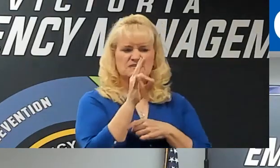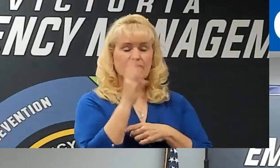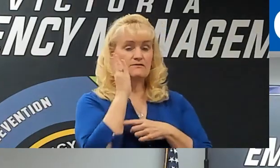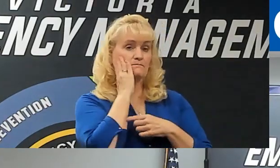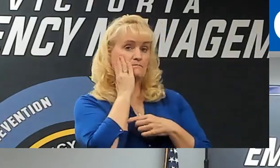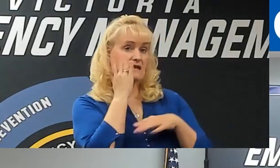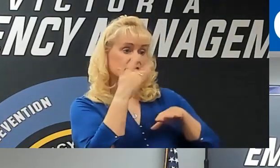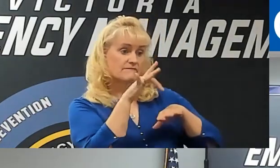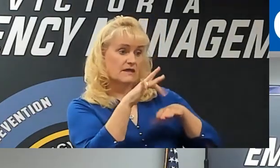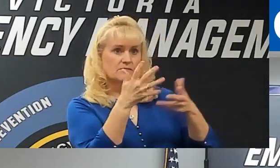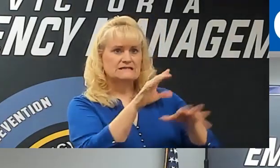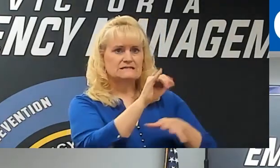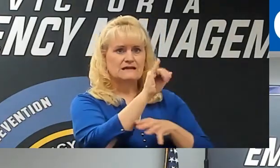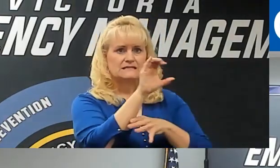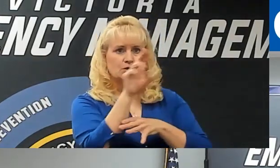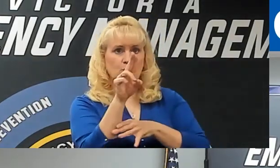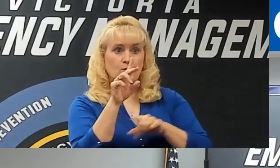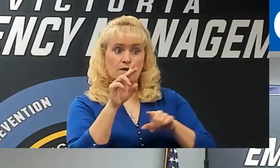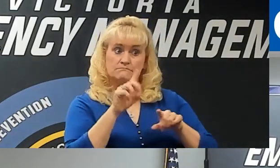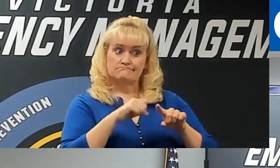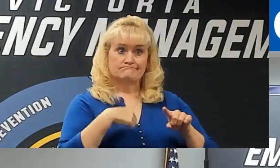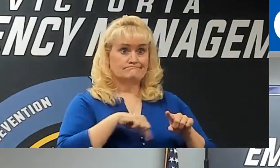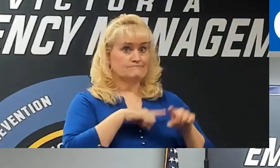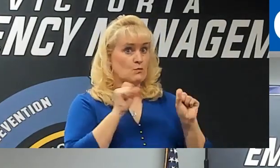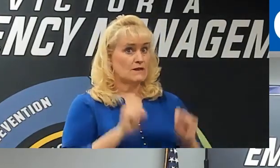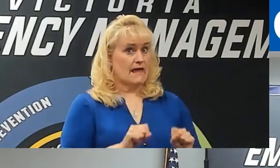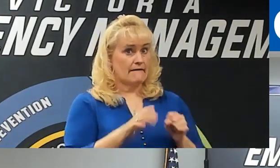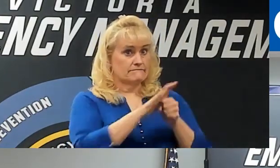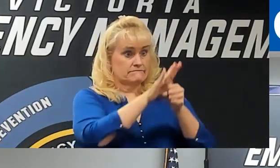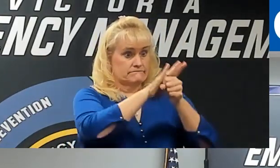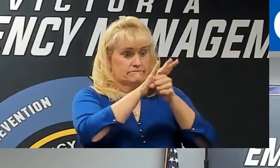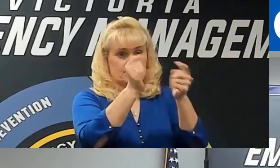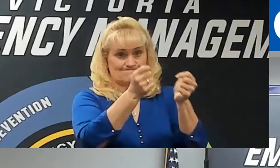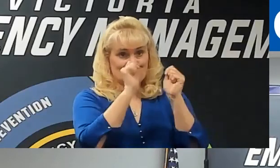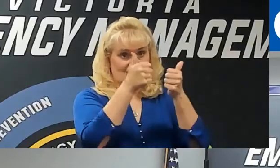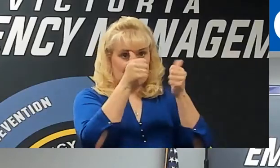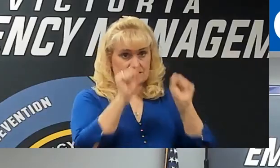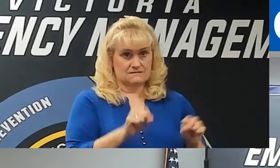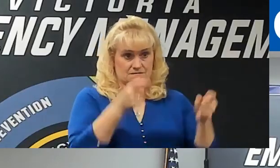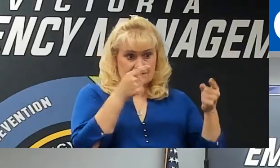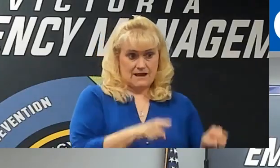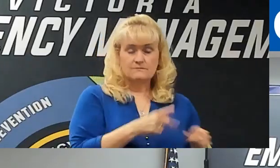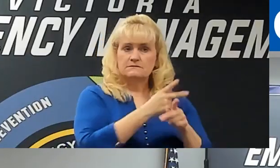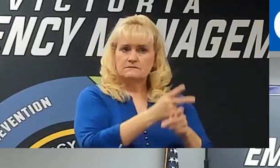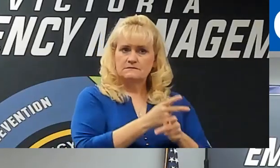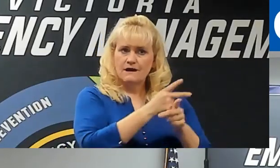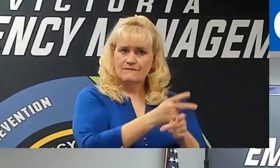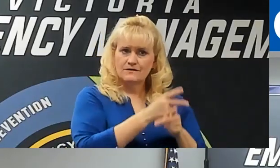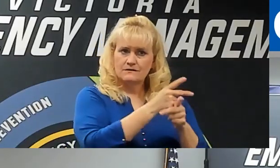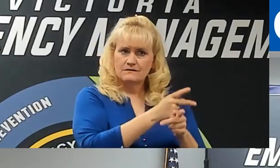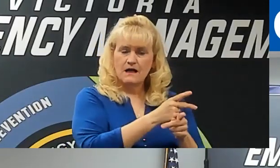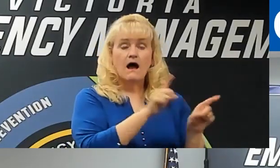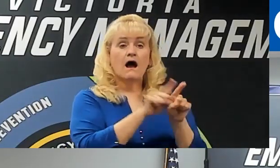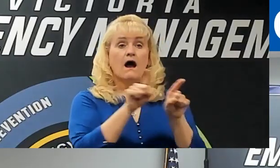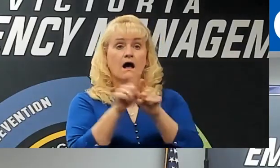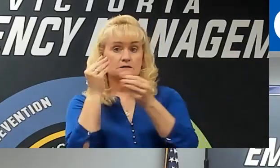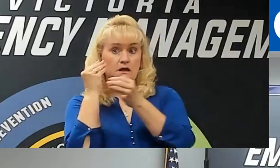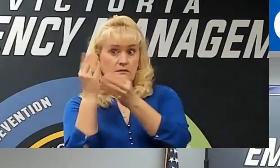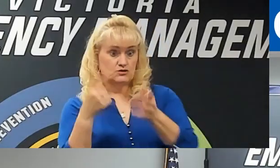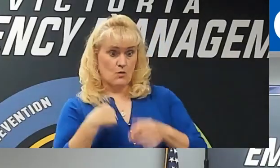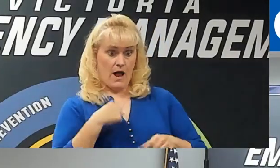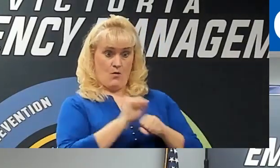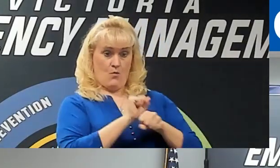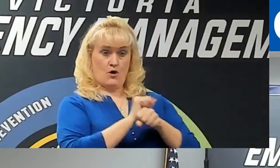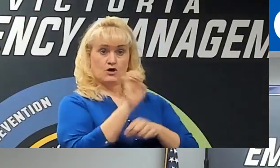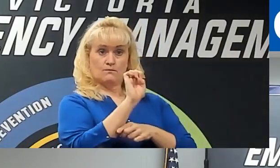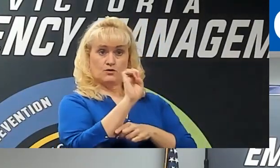lot. We could fill that up overnight. So we do need to be careful about this. One of the things I will also tell you that as I work in the emergency department,